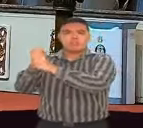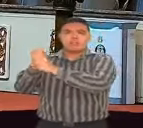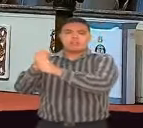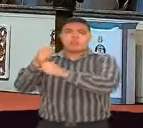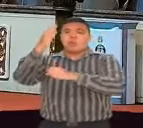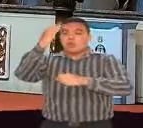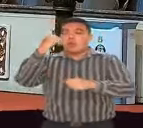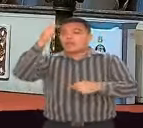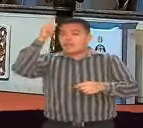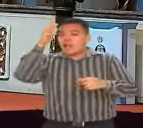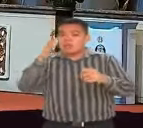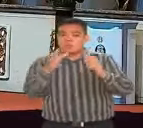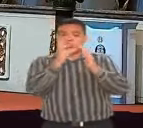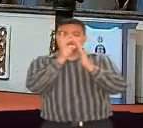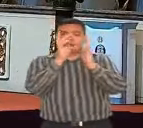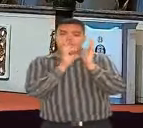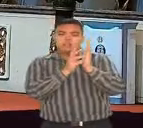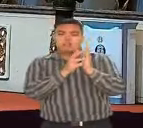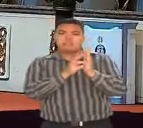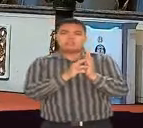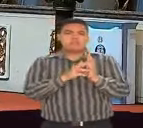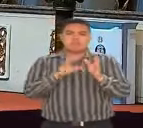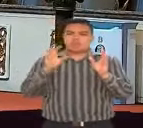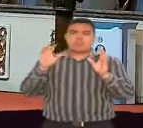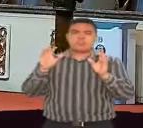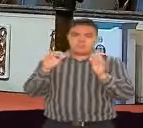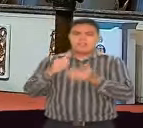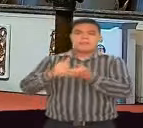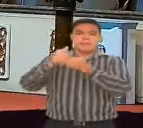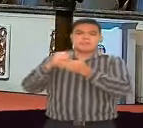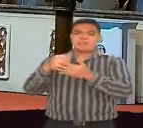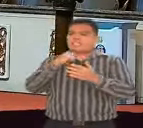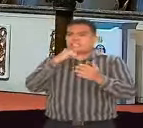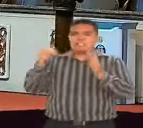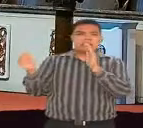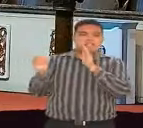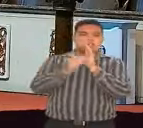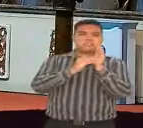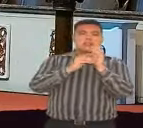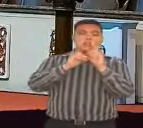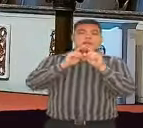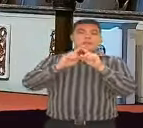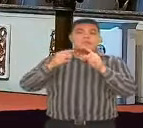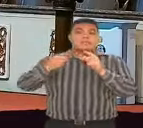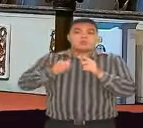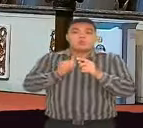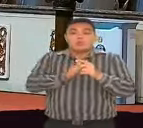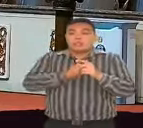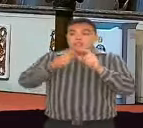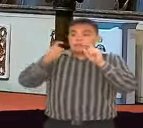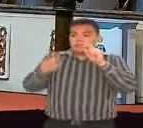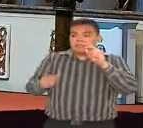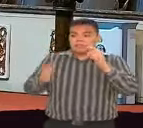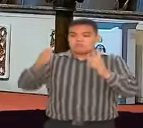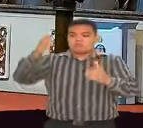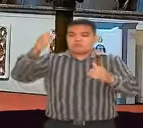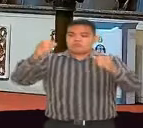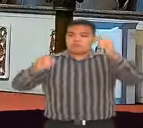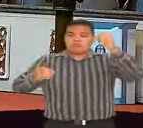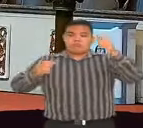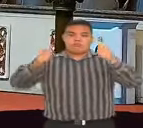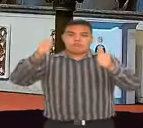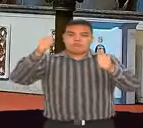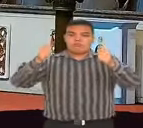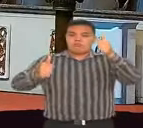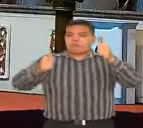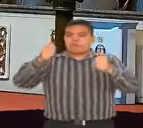pag PhD on sa pana, no problem. We're not against that. But we have to strike a balance. Many times we